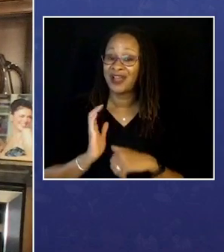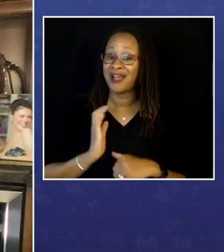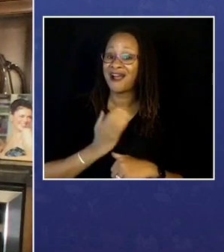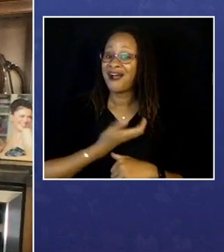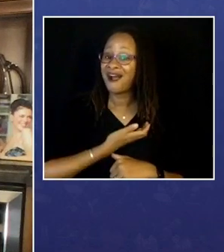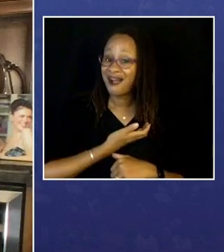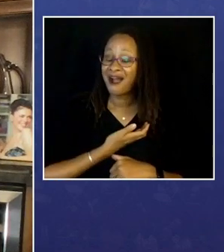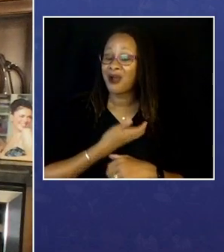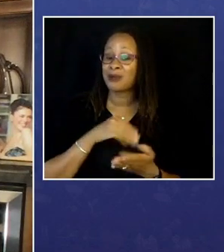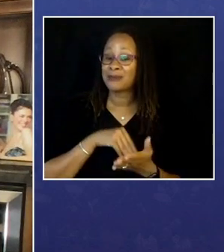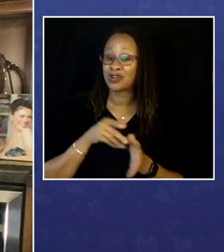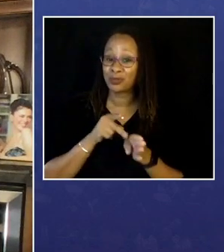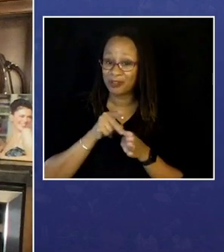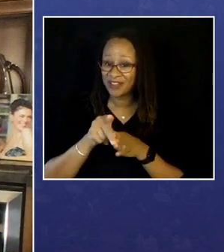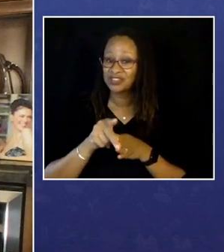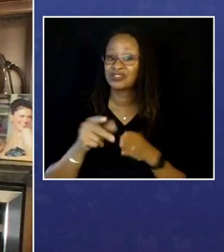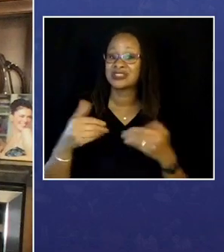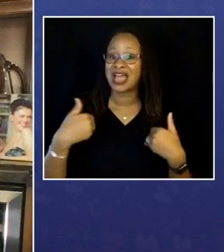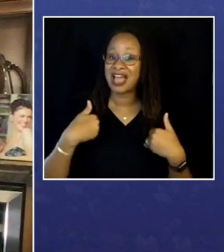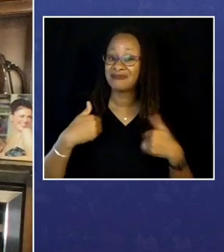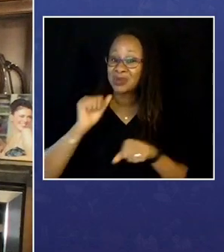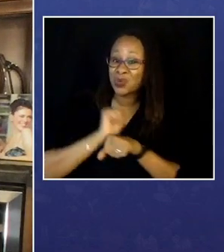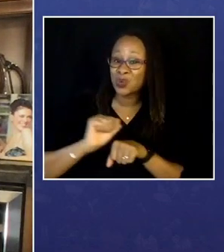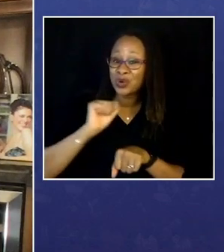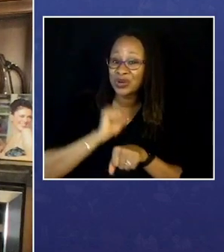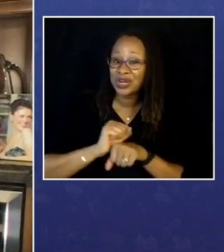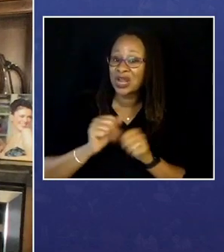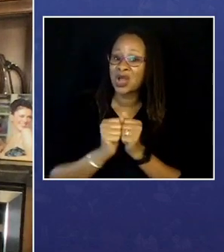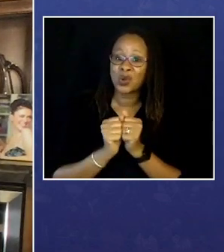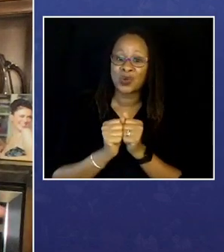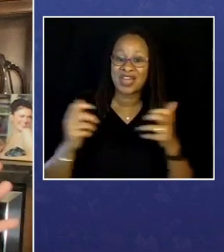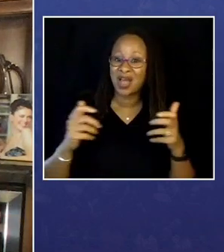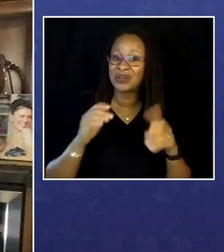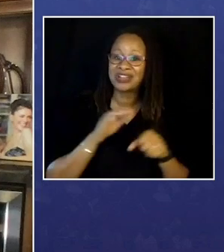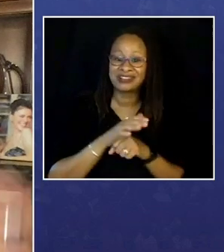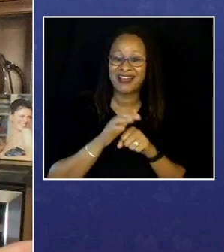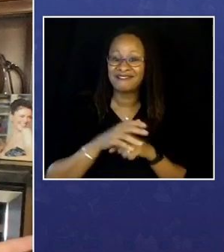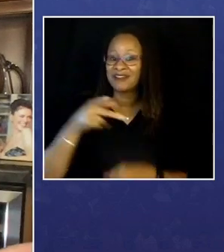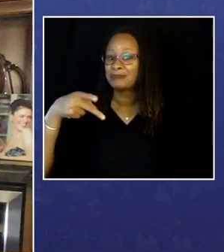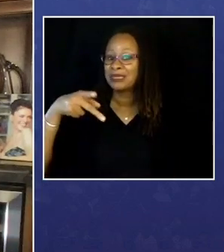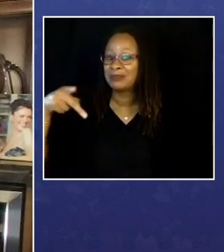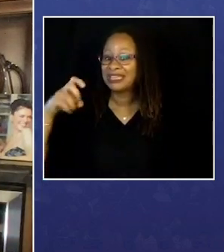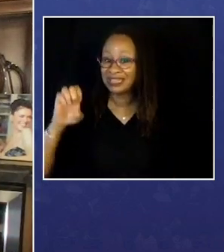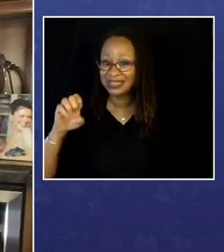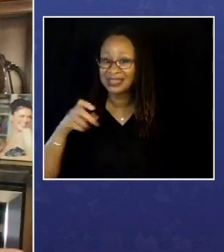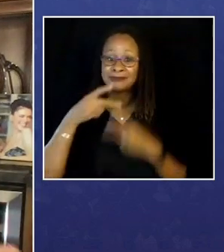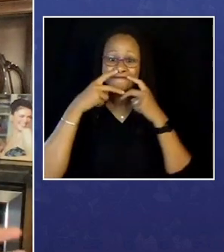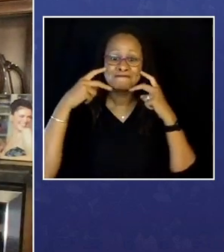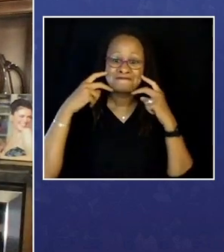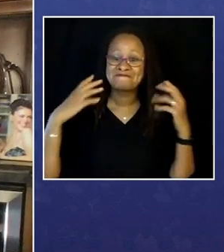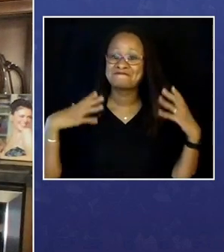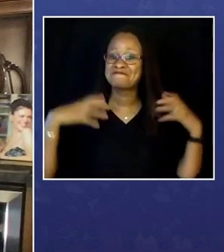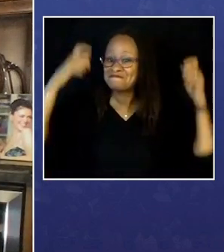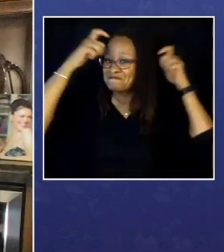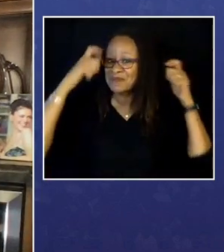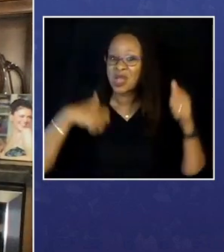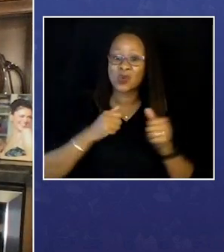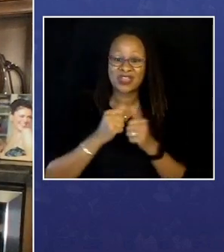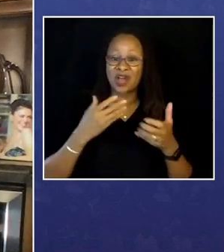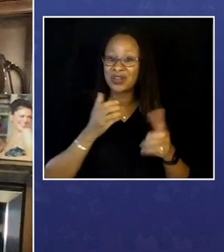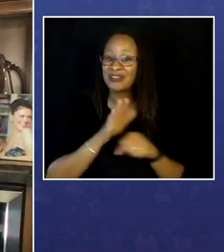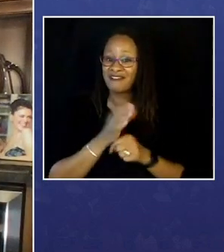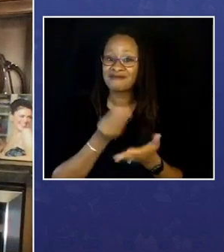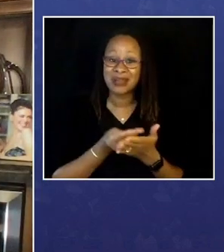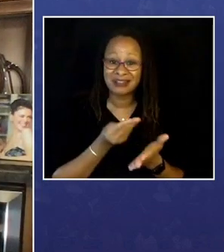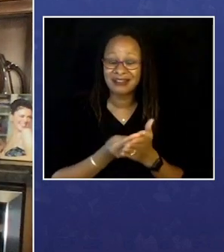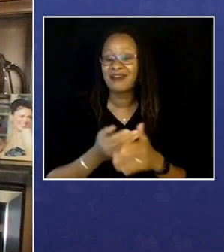Our medical professionals have been working without enough PPE, without enough funding, without